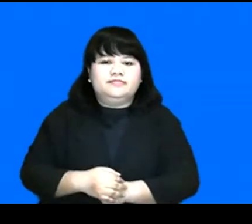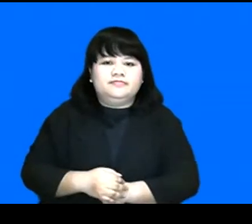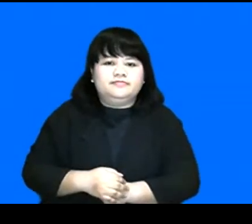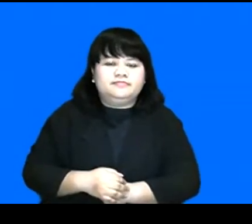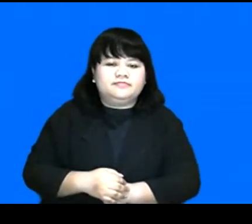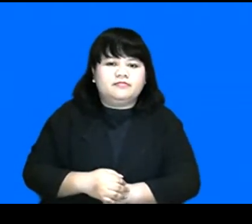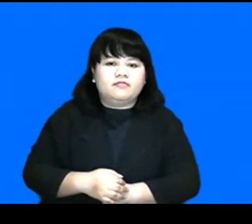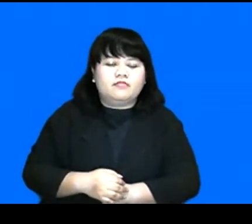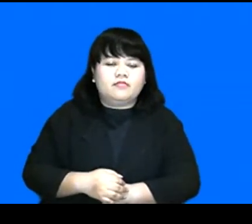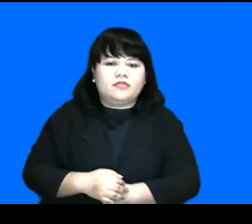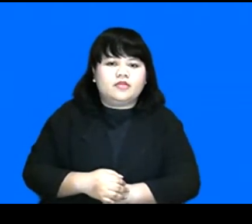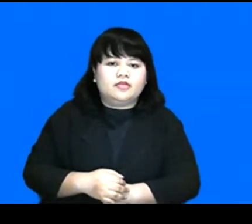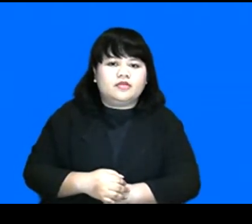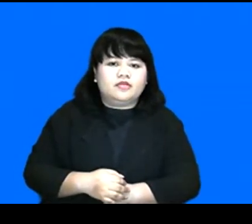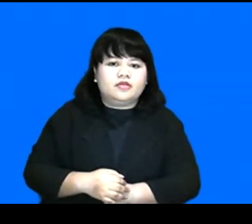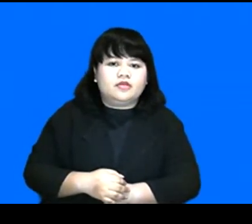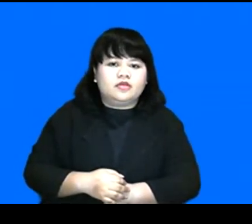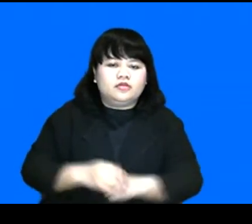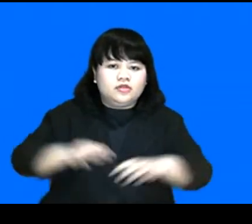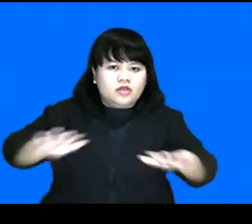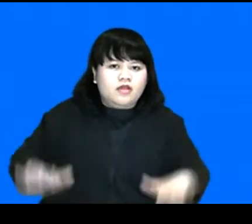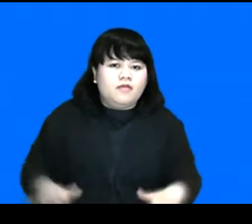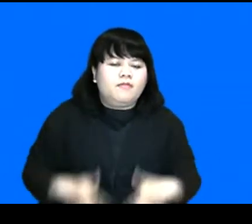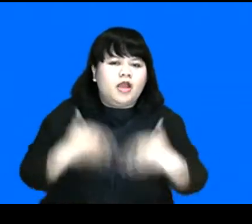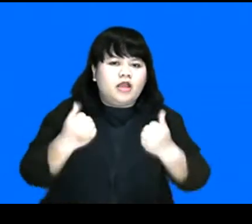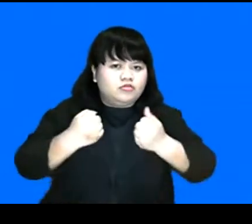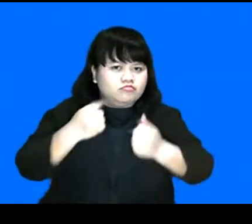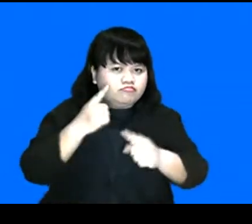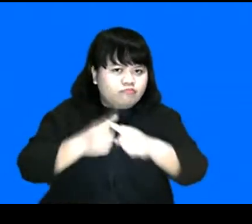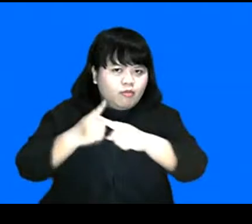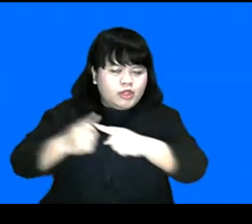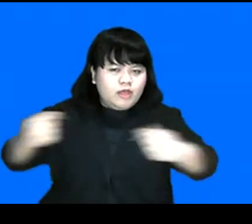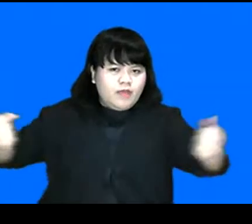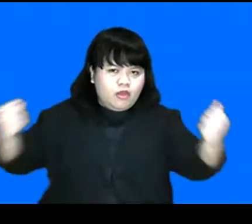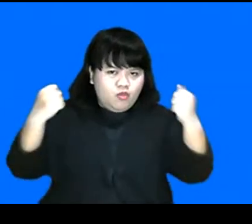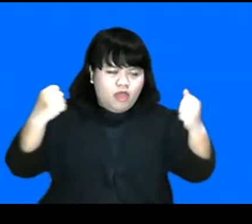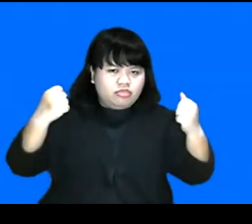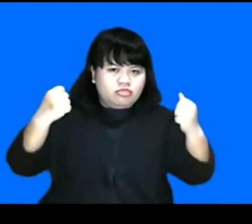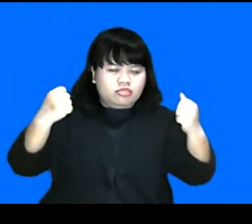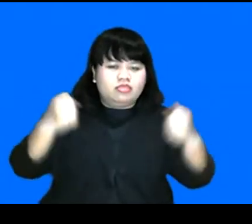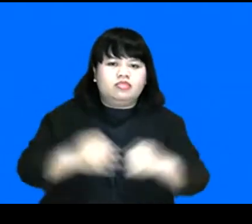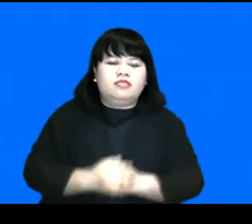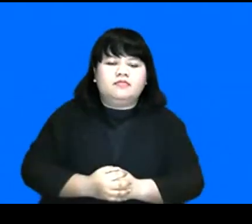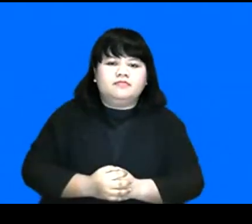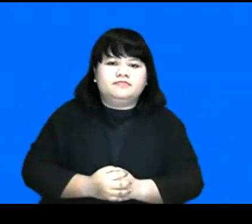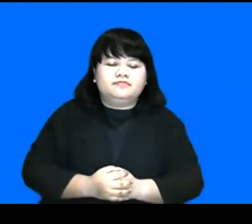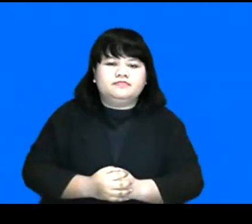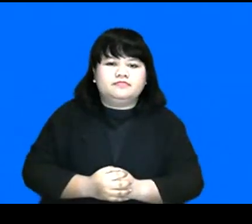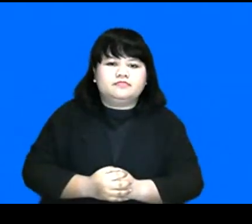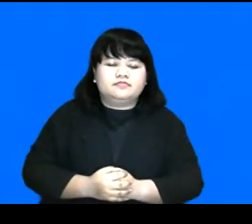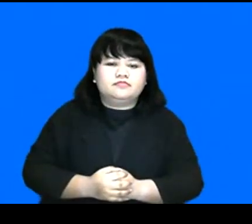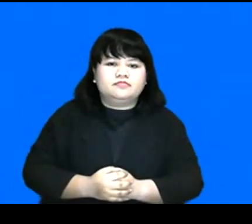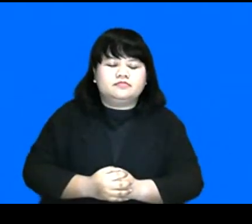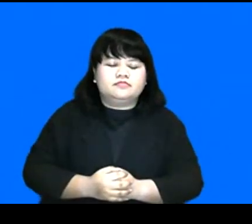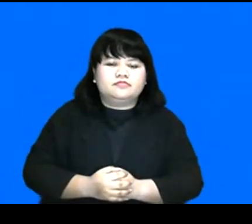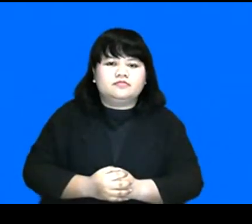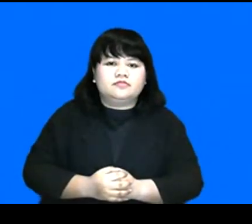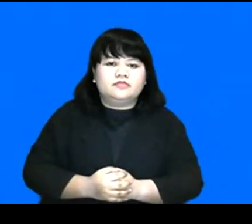stronger. I think it's a very apt saying right now, but at the same time, there's